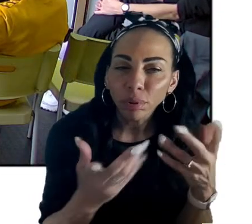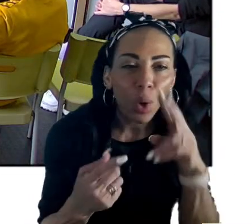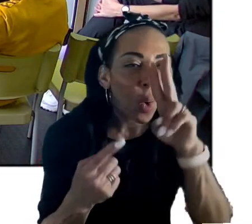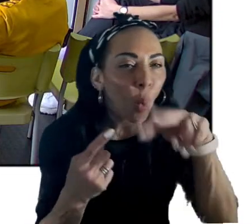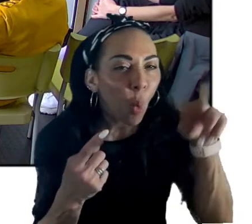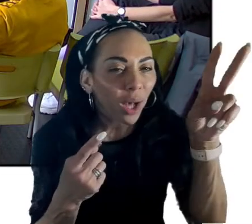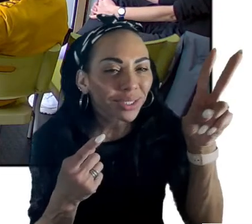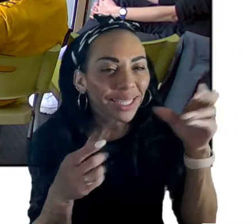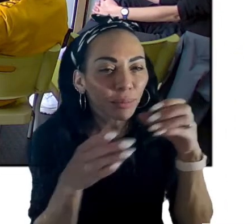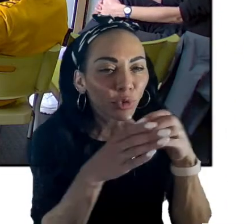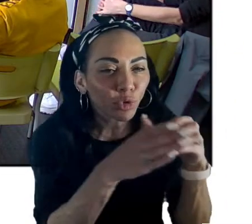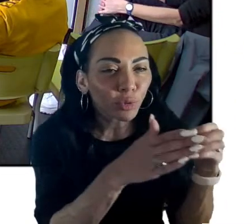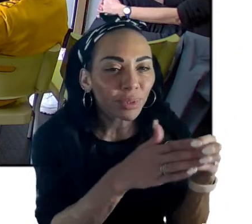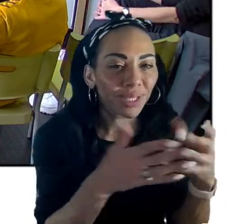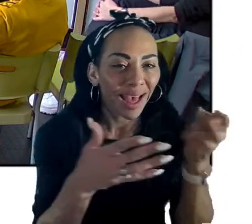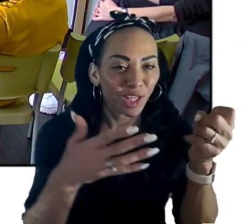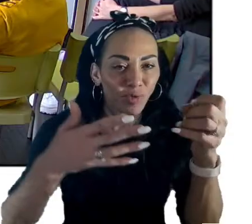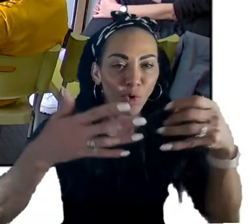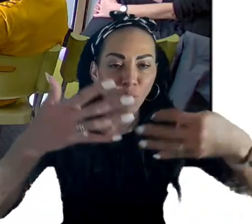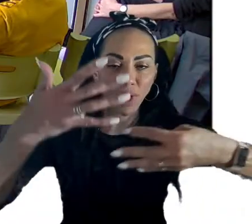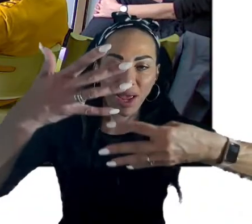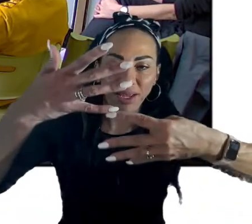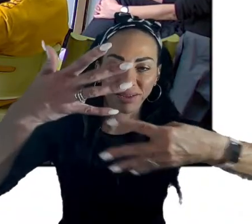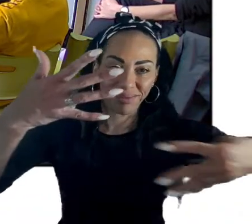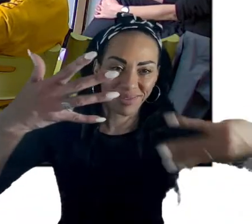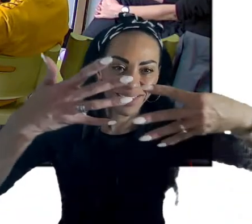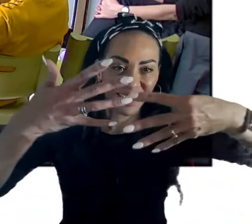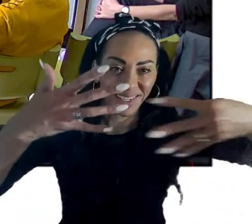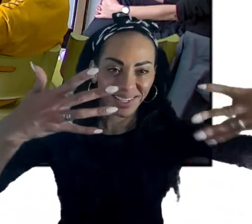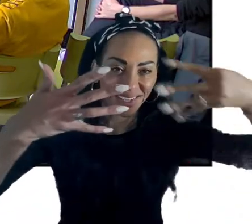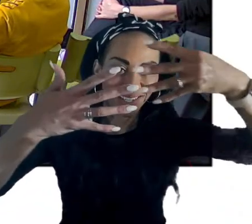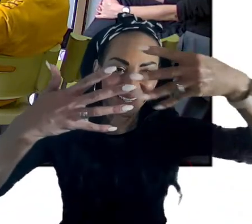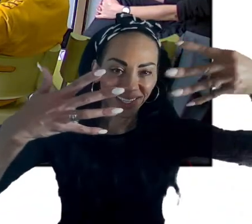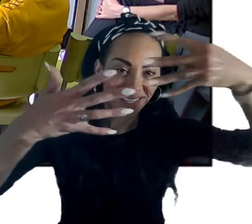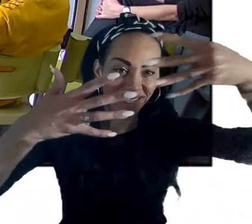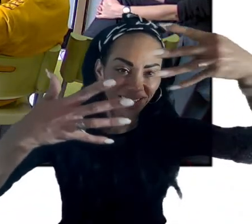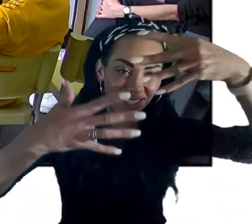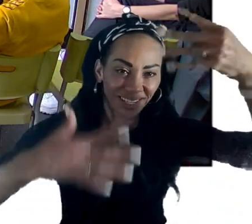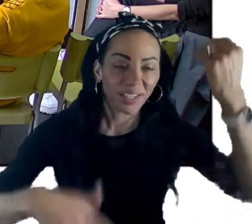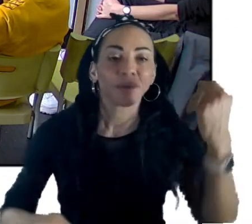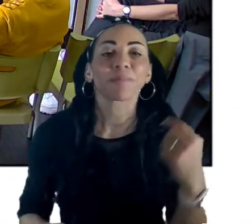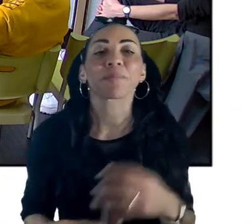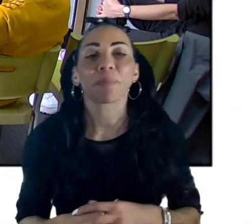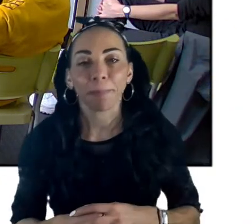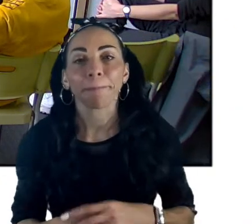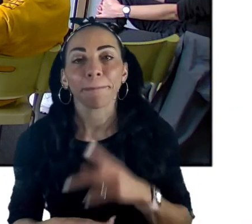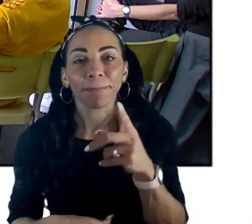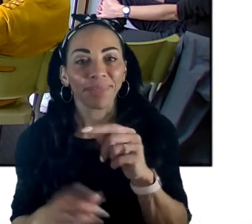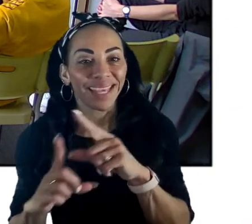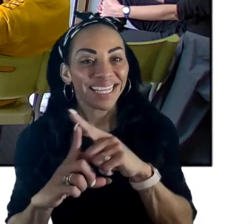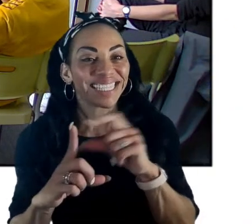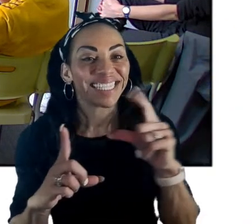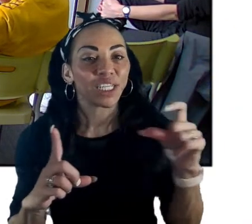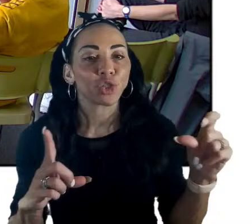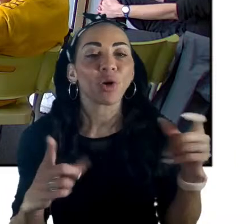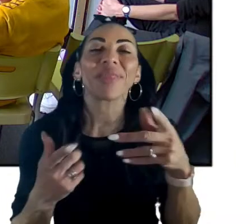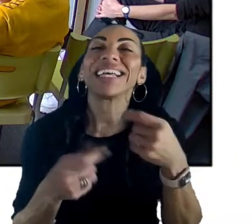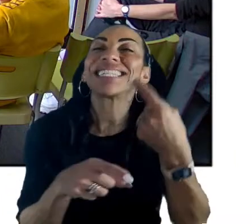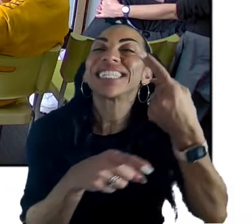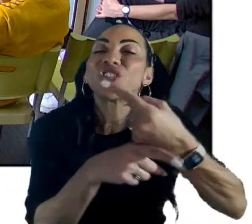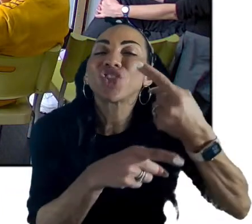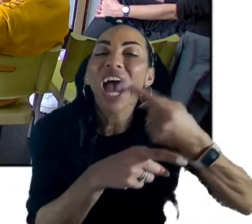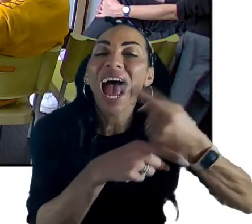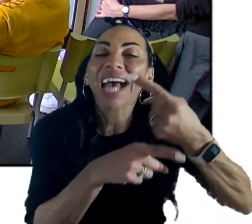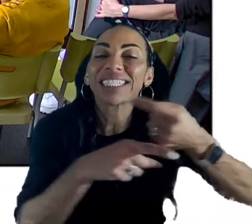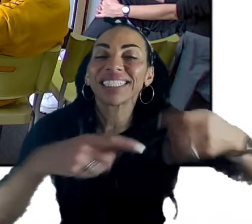isn't it? The questionnaire is obviously a digital questionnaire. Yeah, but it's like anonymous. the chat, you know, like, you know, on an